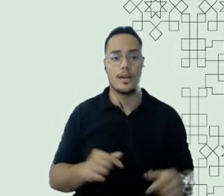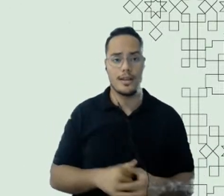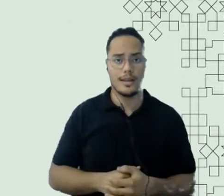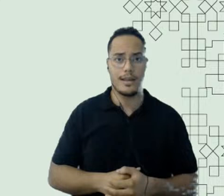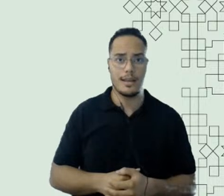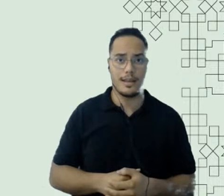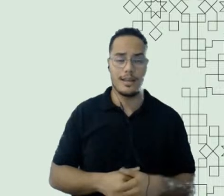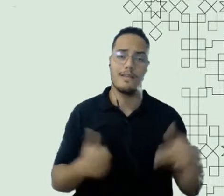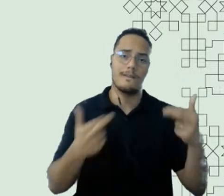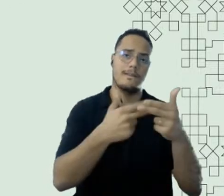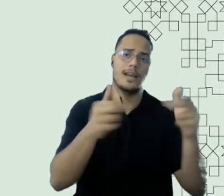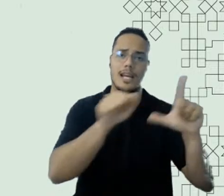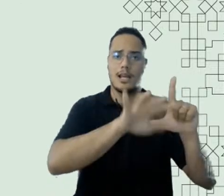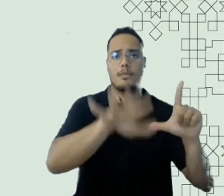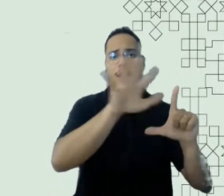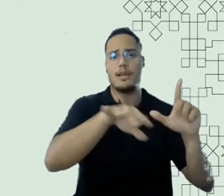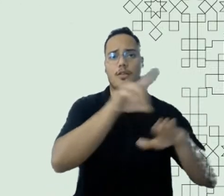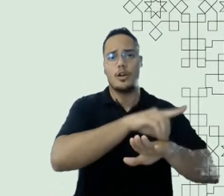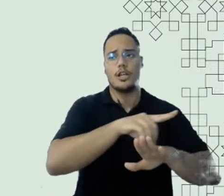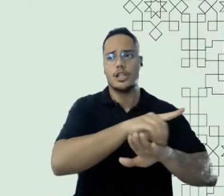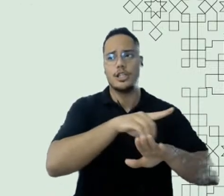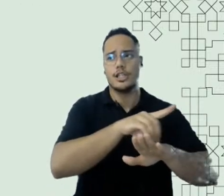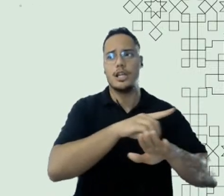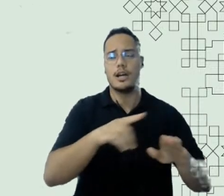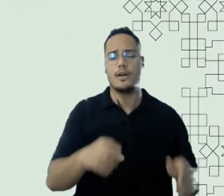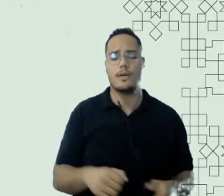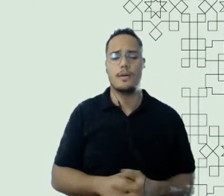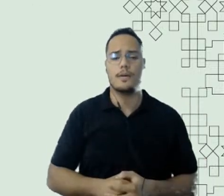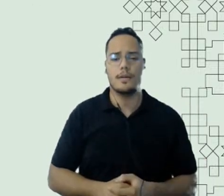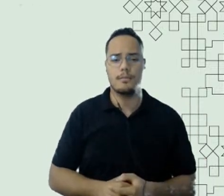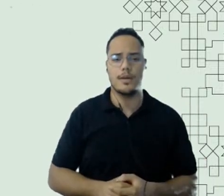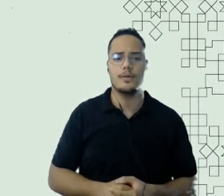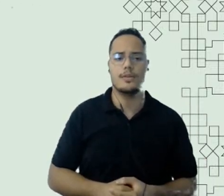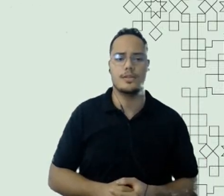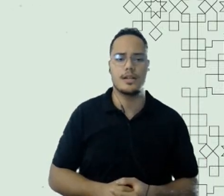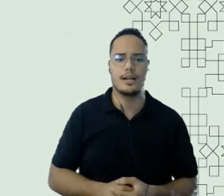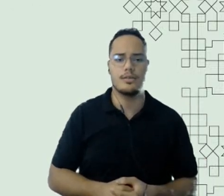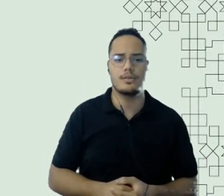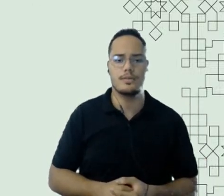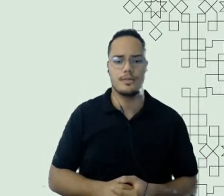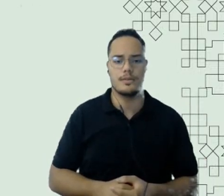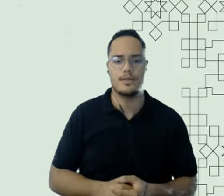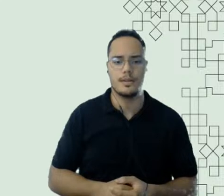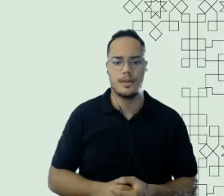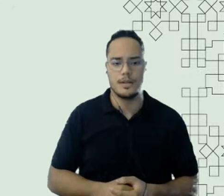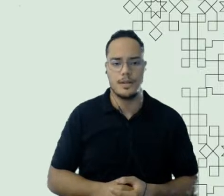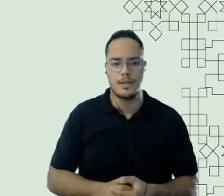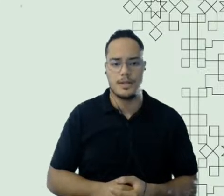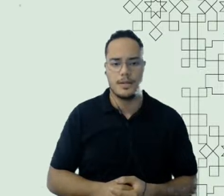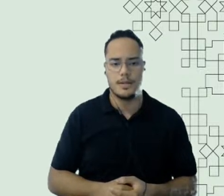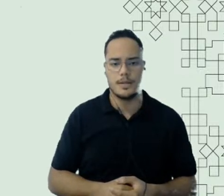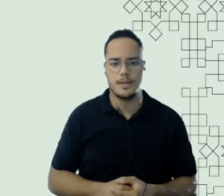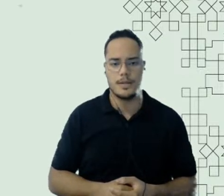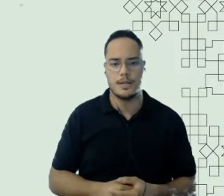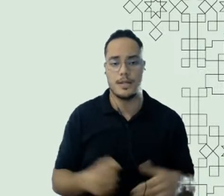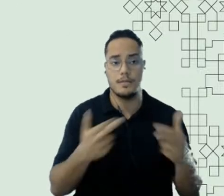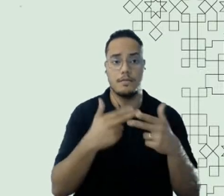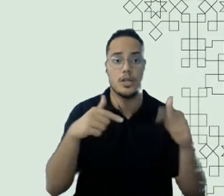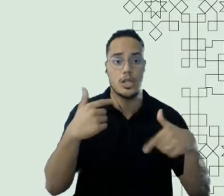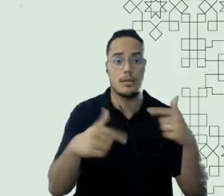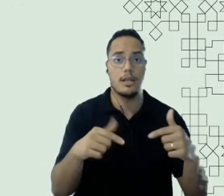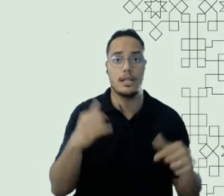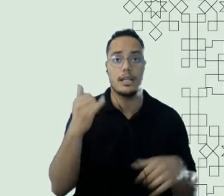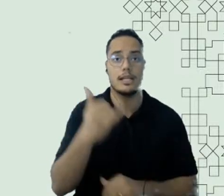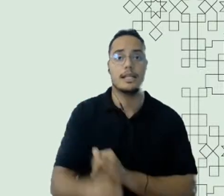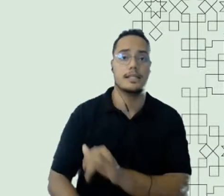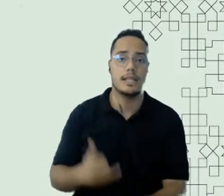audiovisual services, this is a mistake, with other internet services, like, some economists calculated,